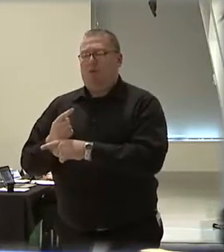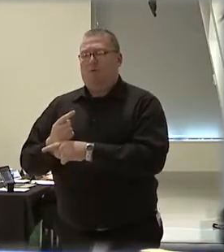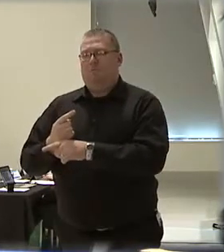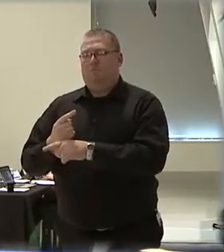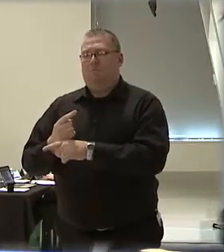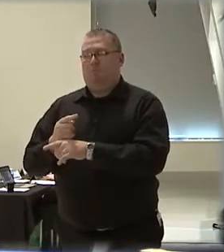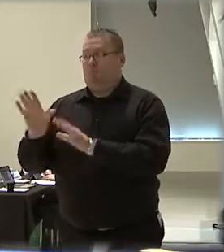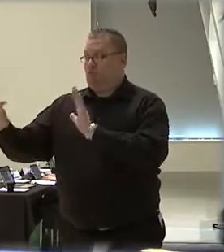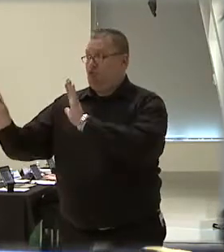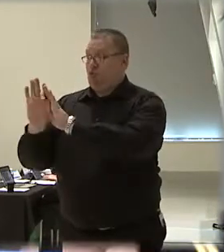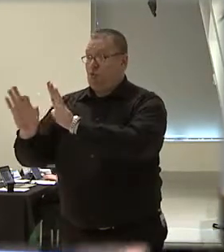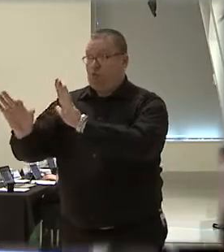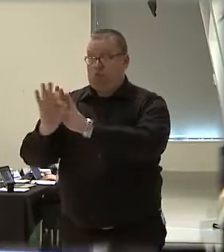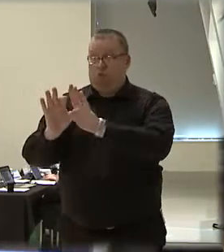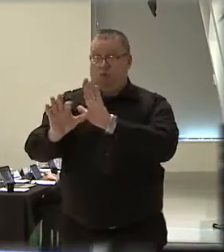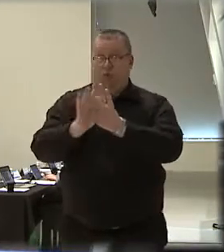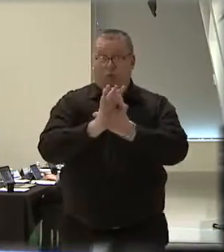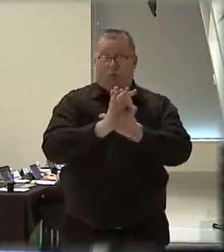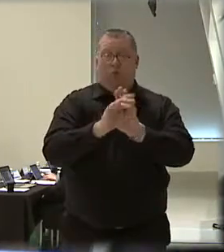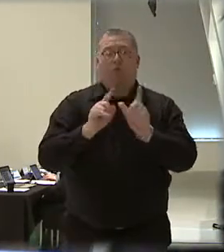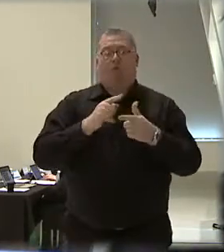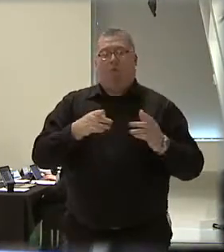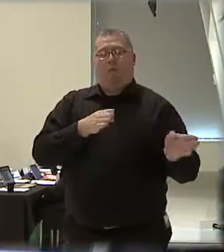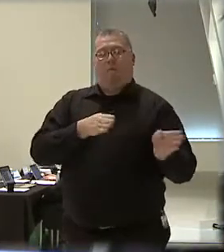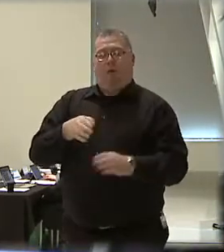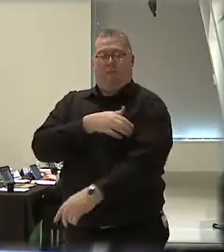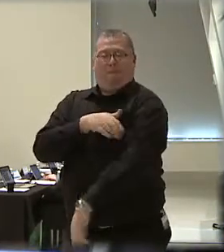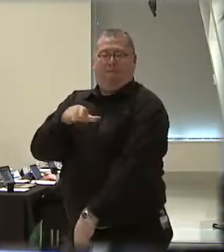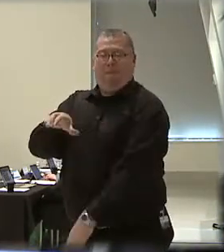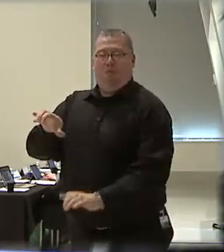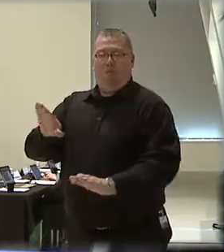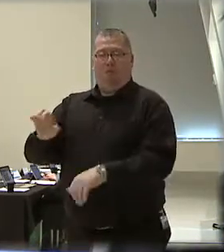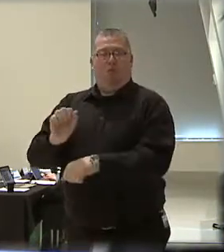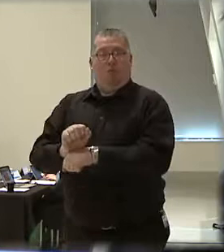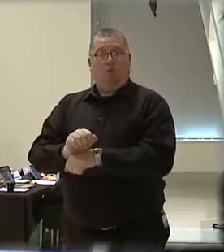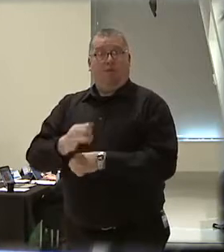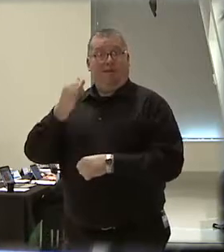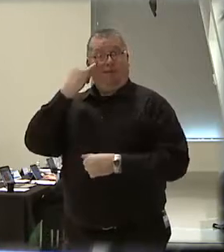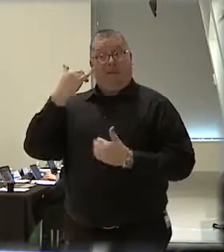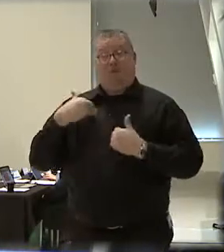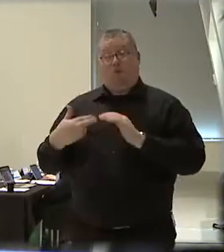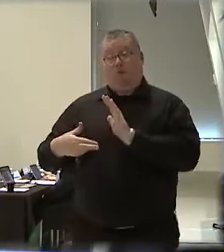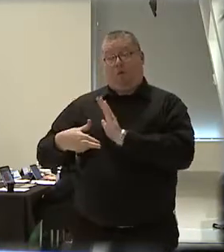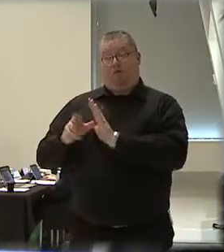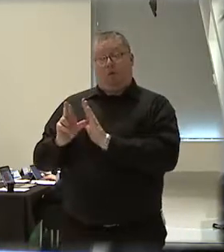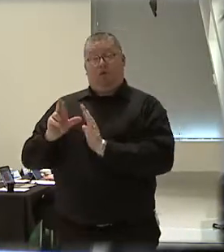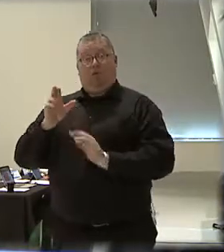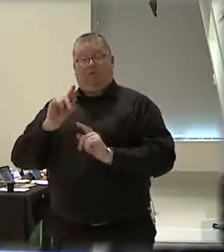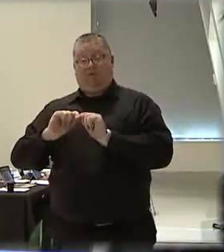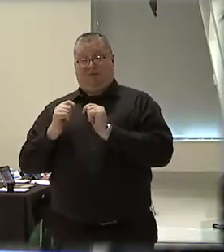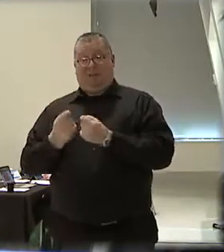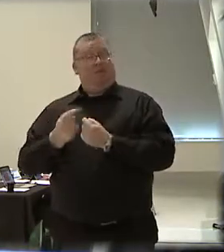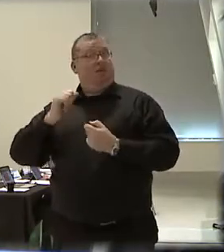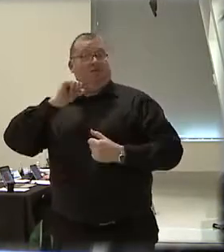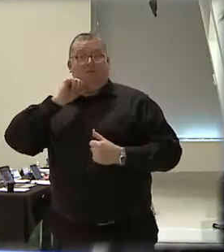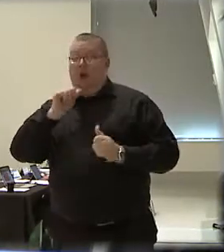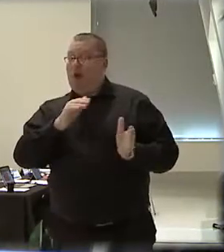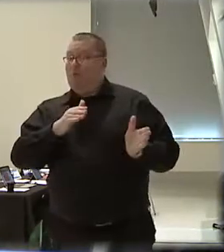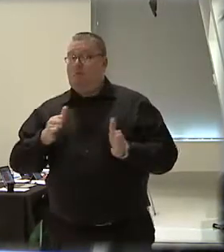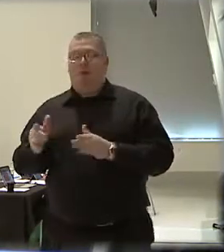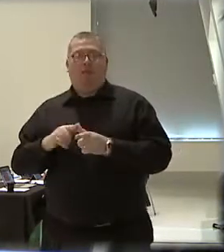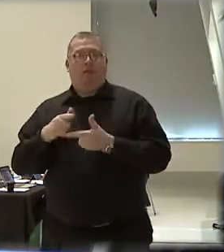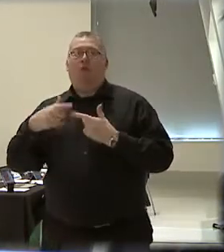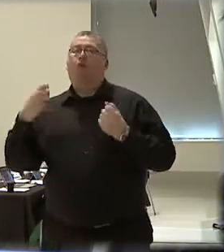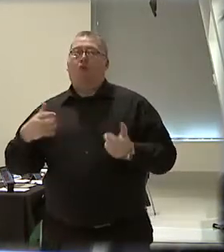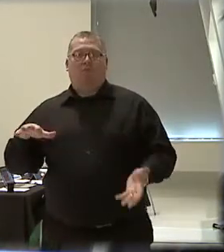appointed and prepared to do that work. If you have citizen review in place that's not prepared, you have